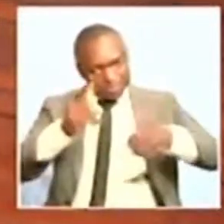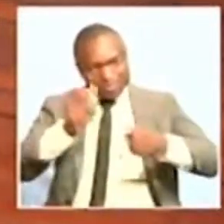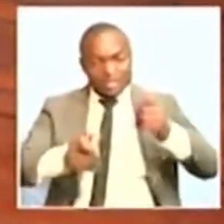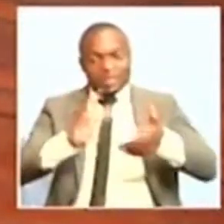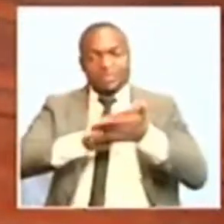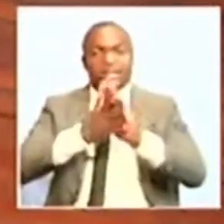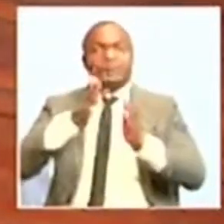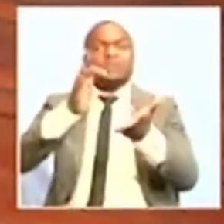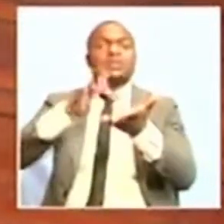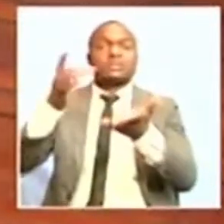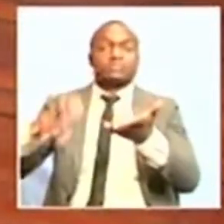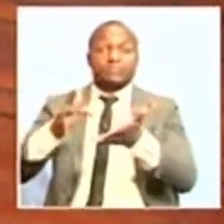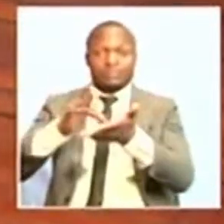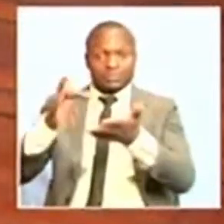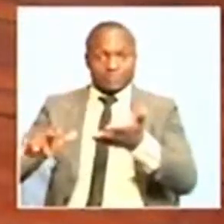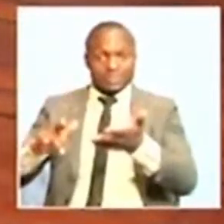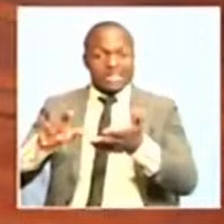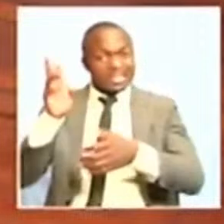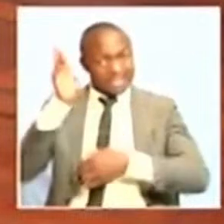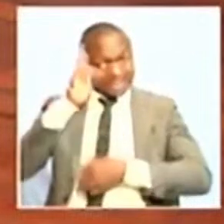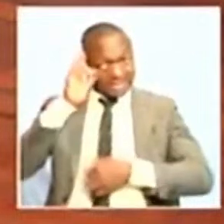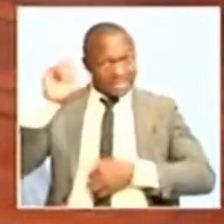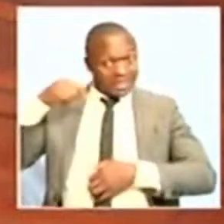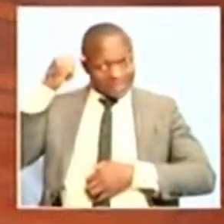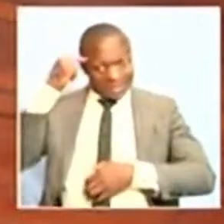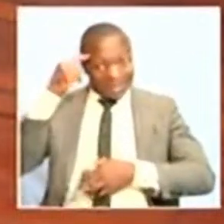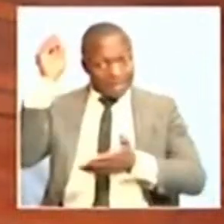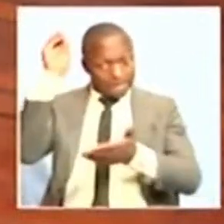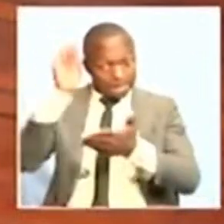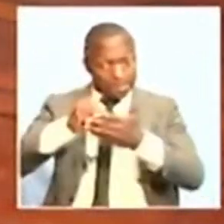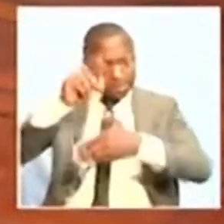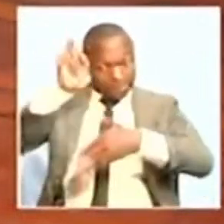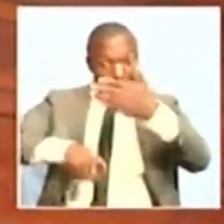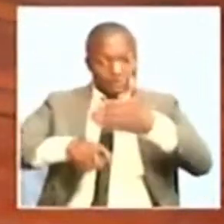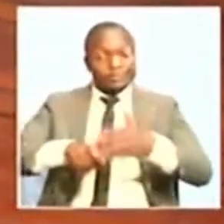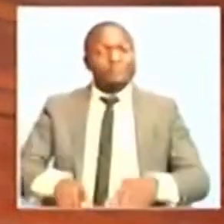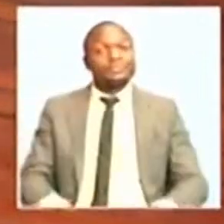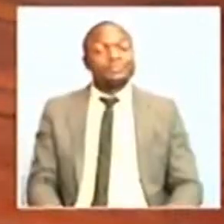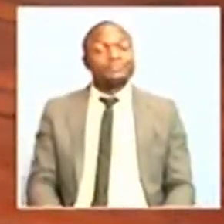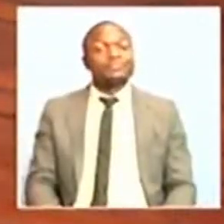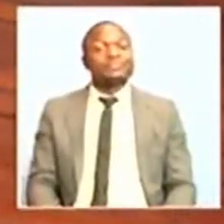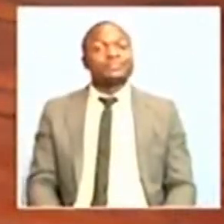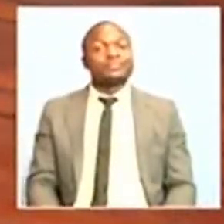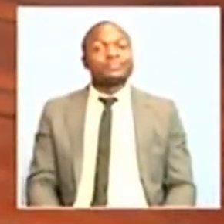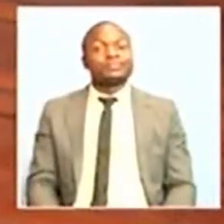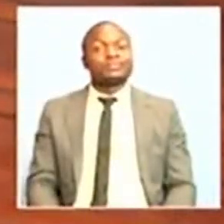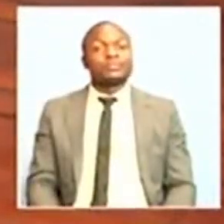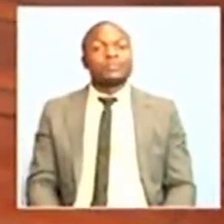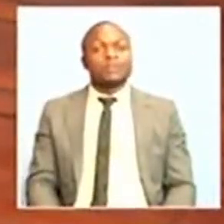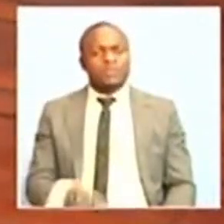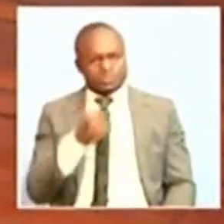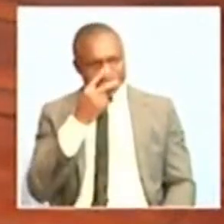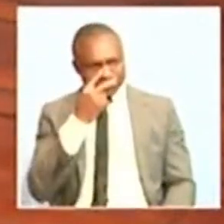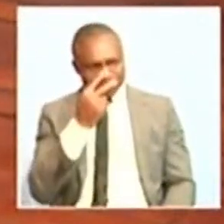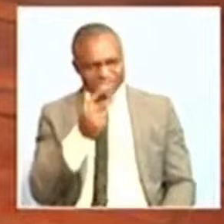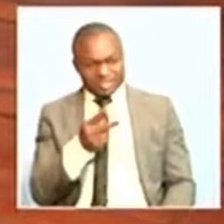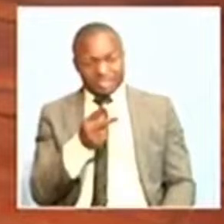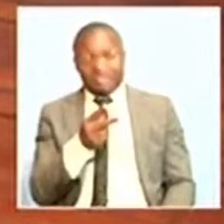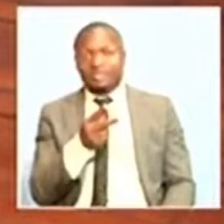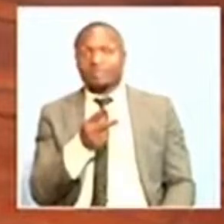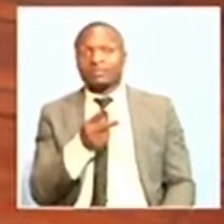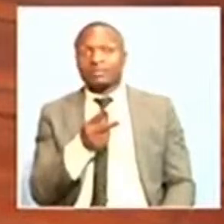expensive. Immediately I remember the government put a charge on it. We noticed